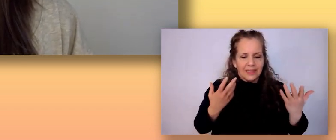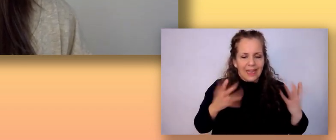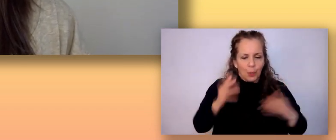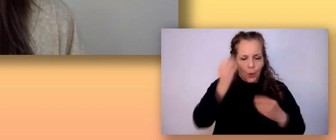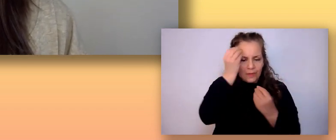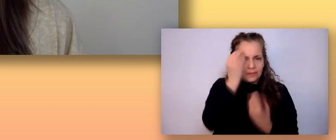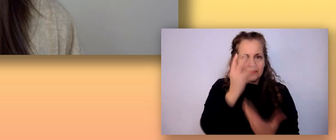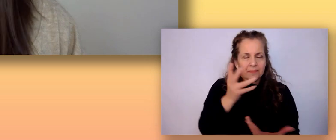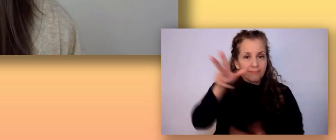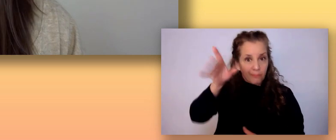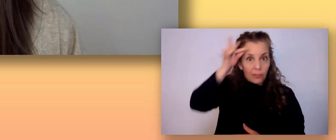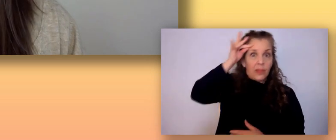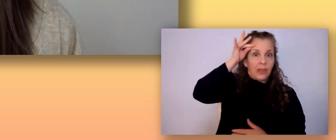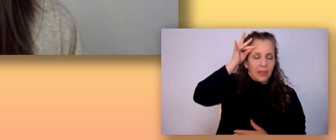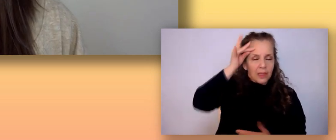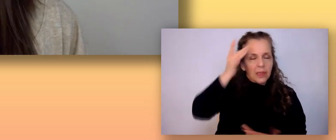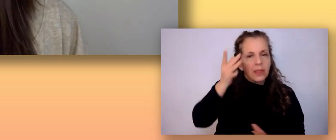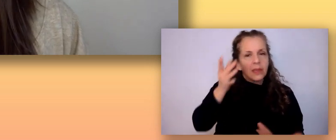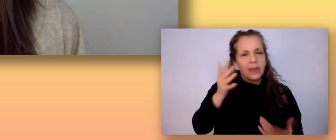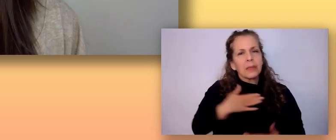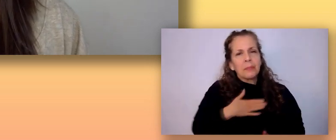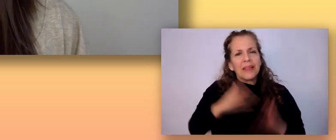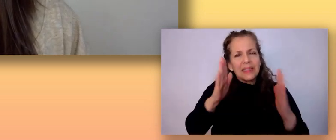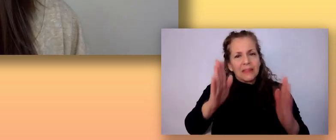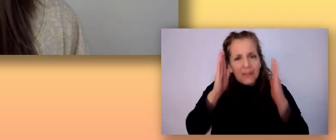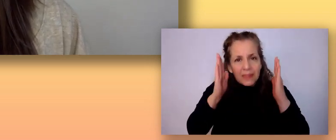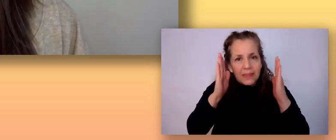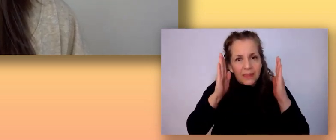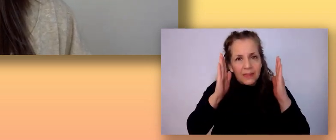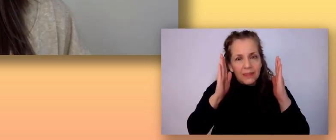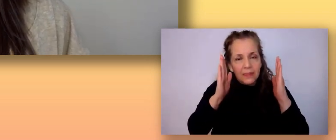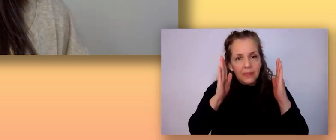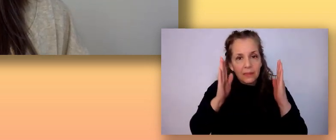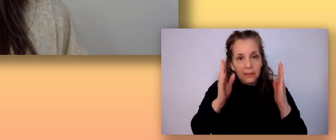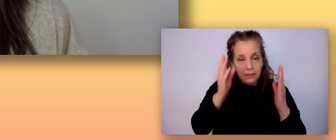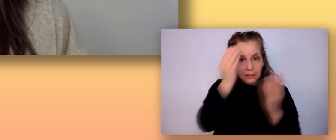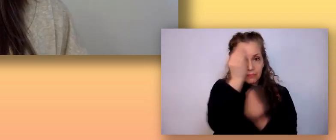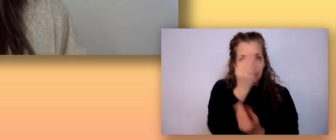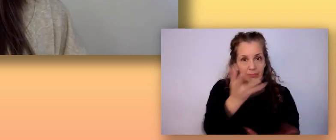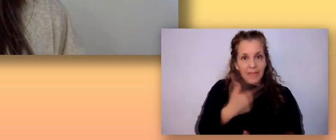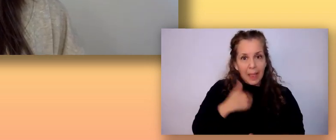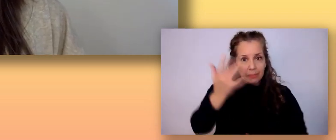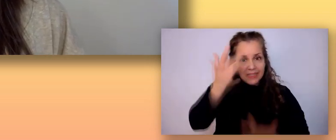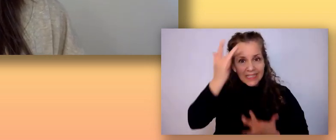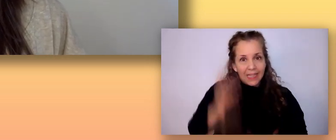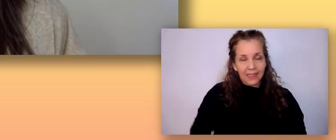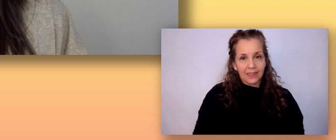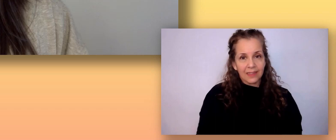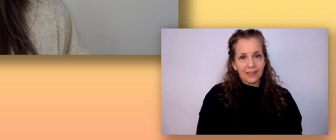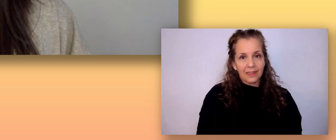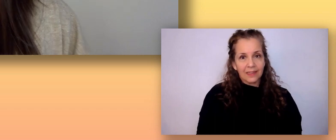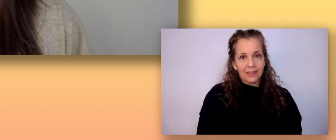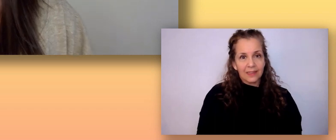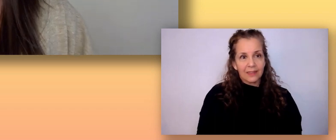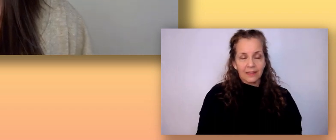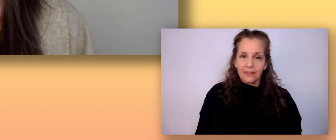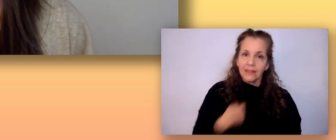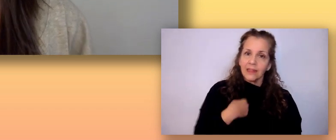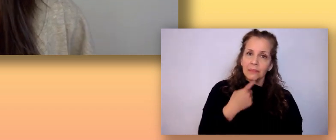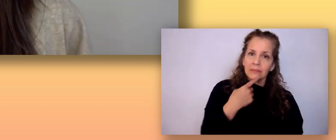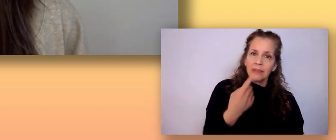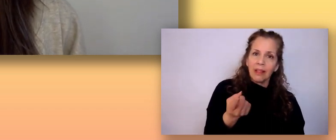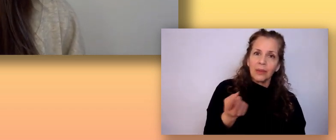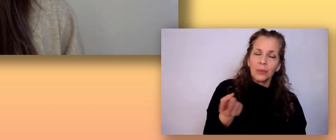stick. Can you listen to me? 'Cause I'm telling you I'm sick. I'm informing